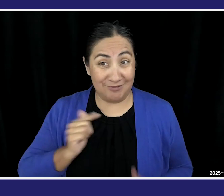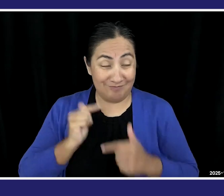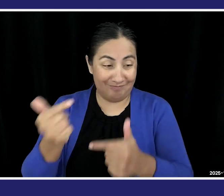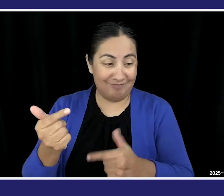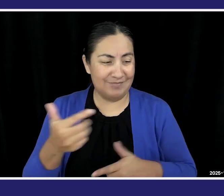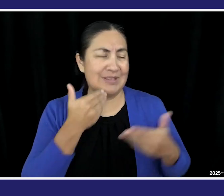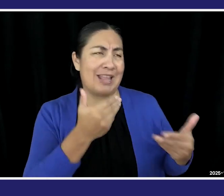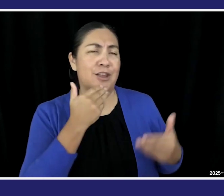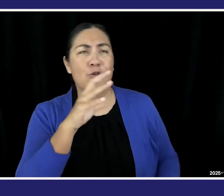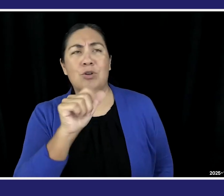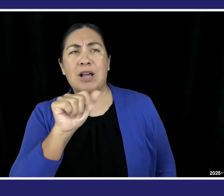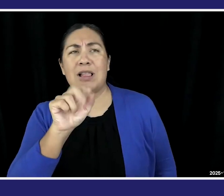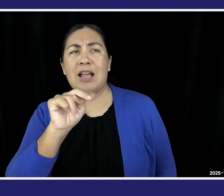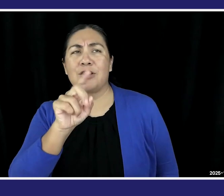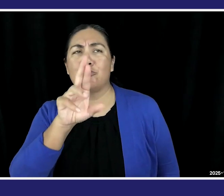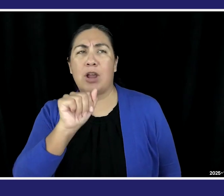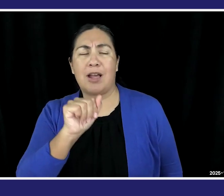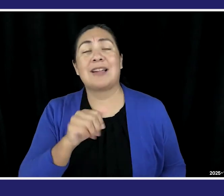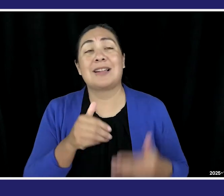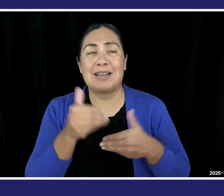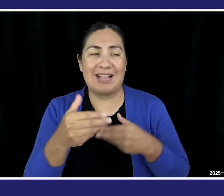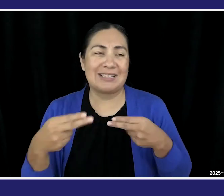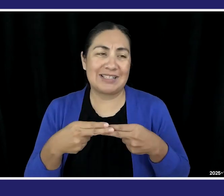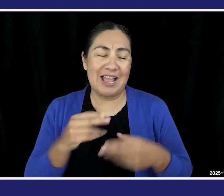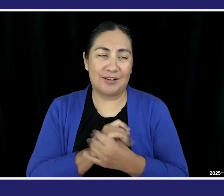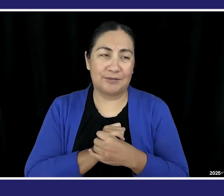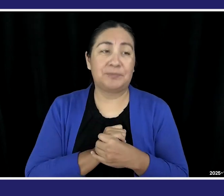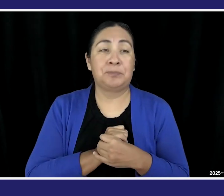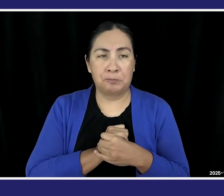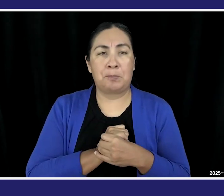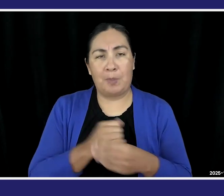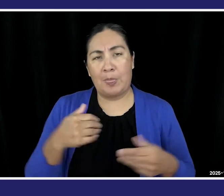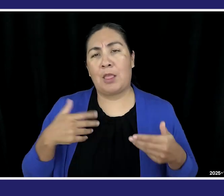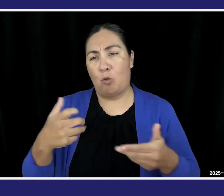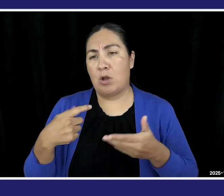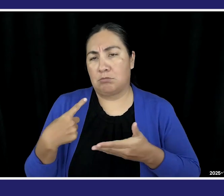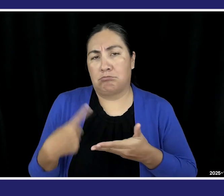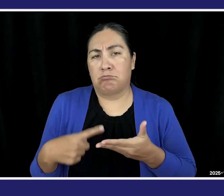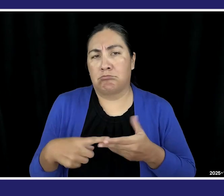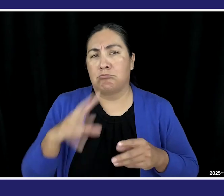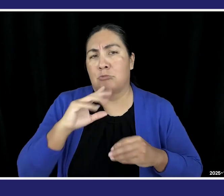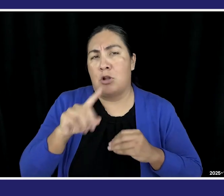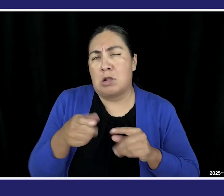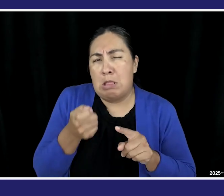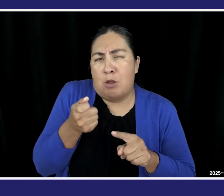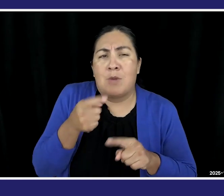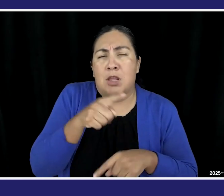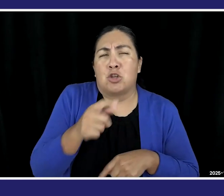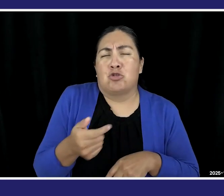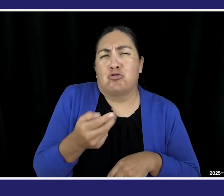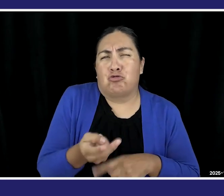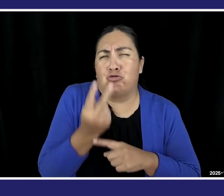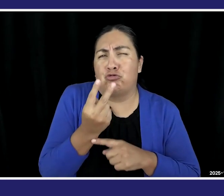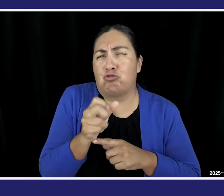Thank you, Calandra. Next slide, please. So I wanted to talk a little bit about two other buckets of